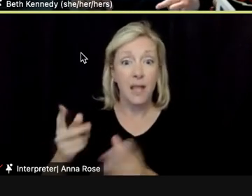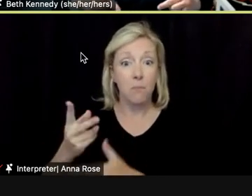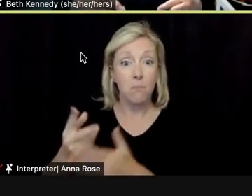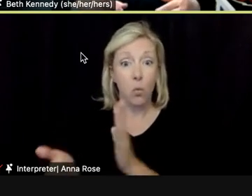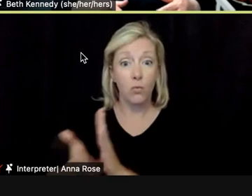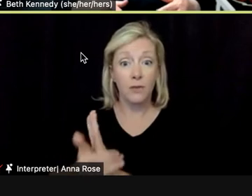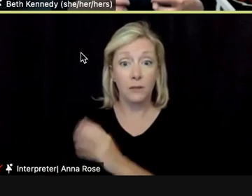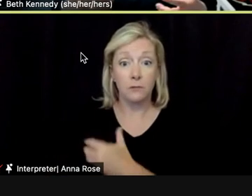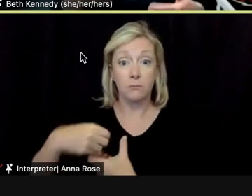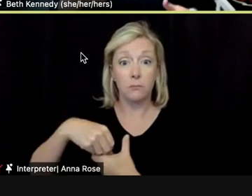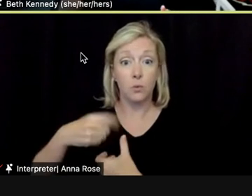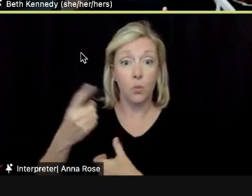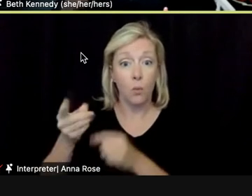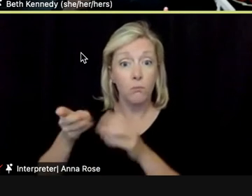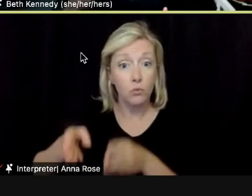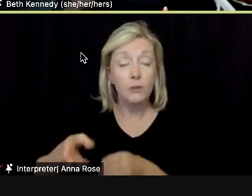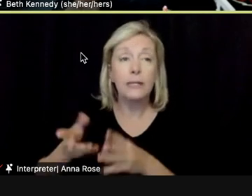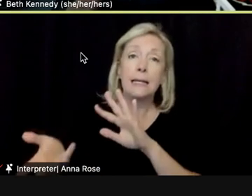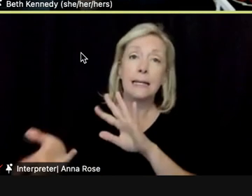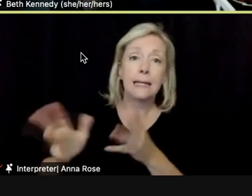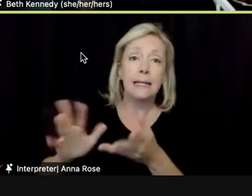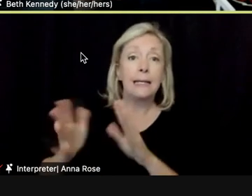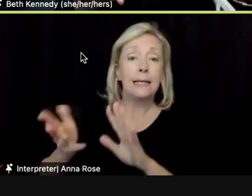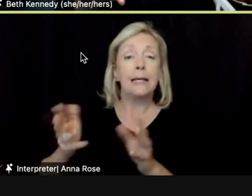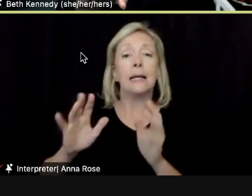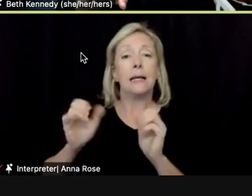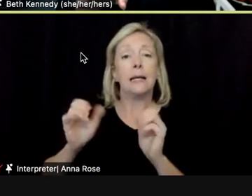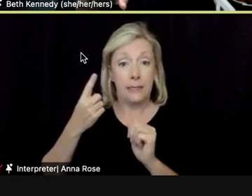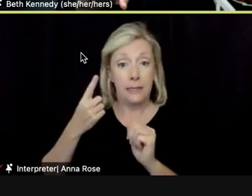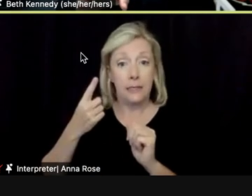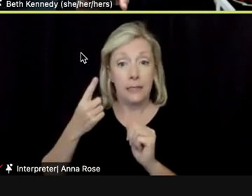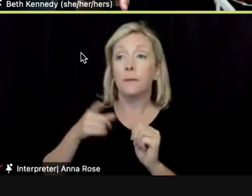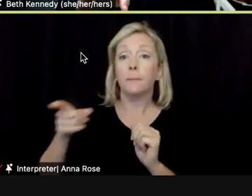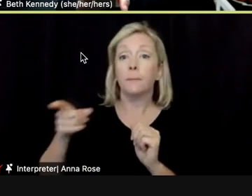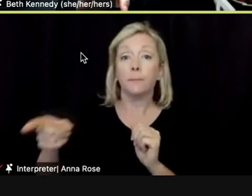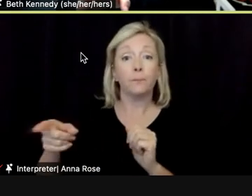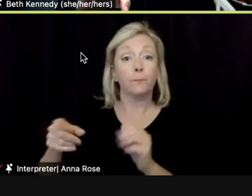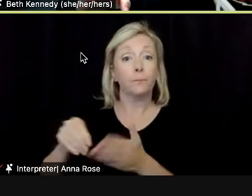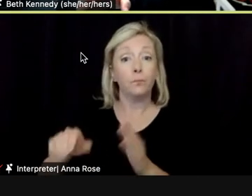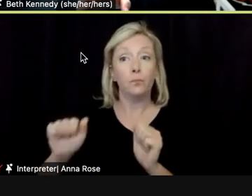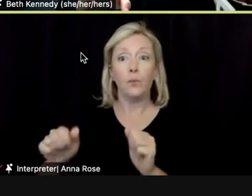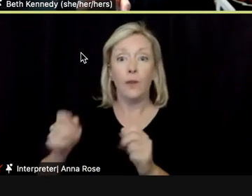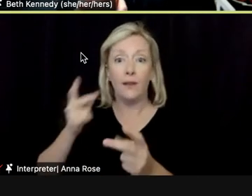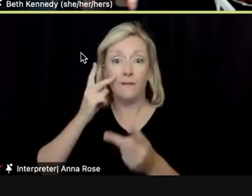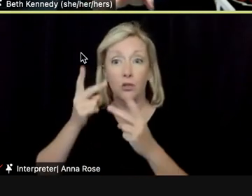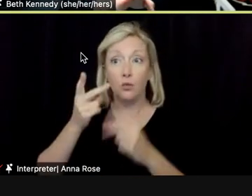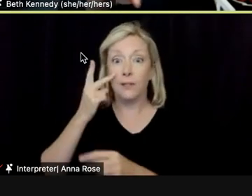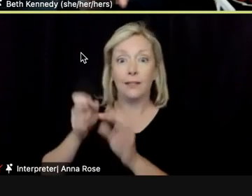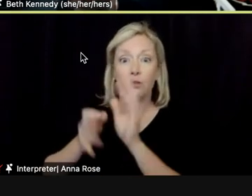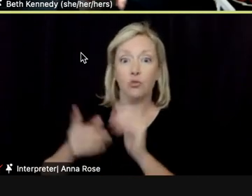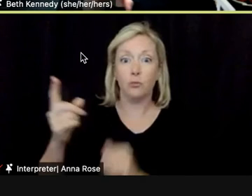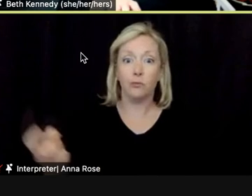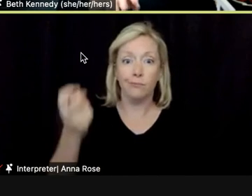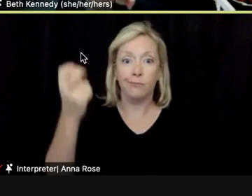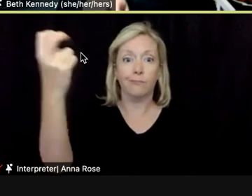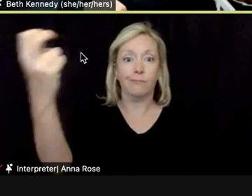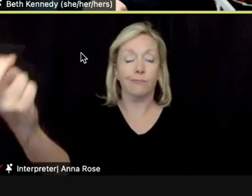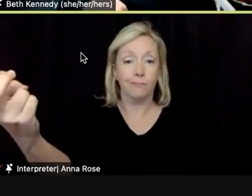person? Well, because visually they can see the interpreter at the front of the room if they have the